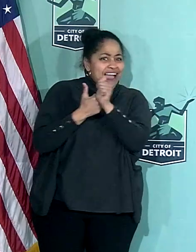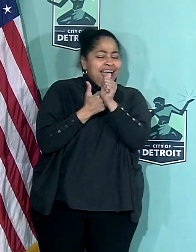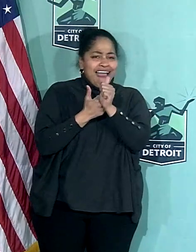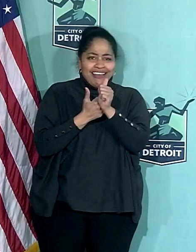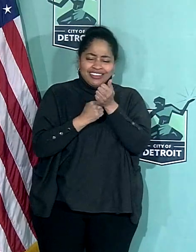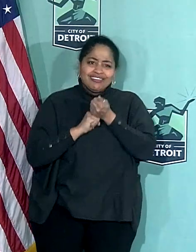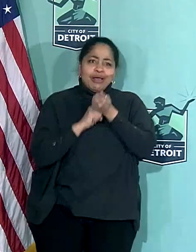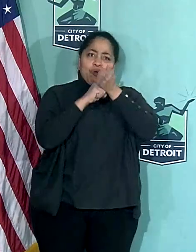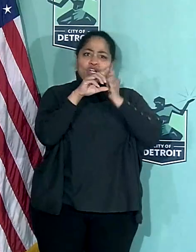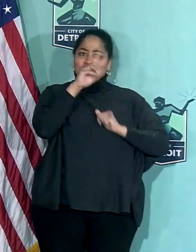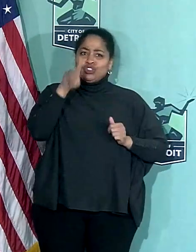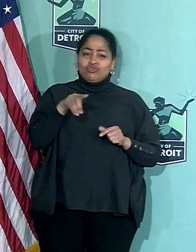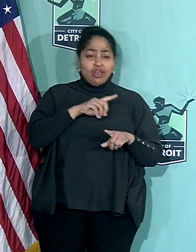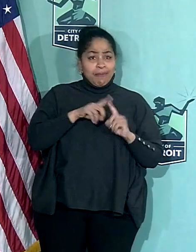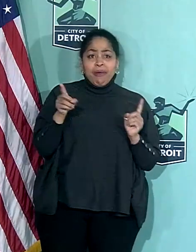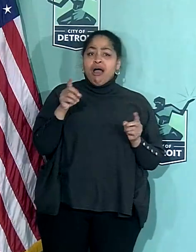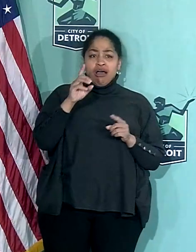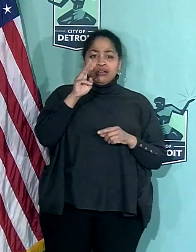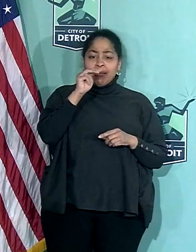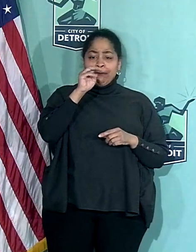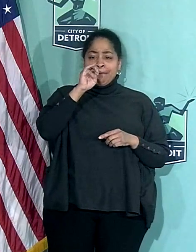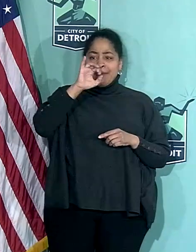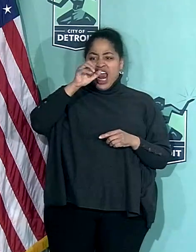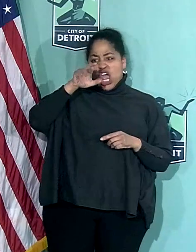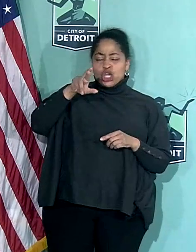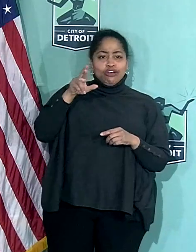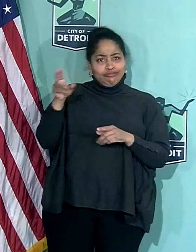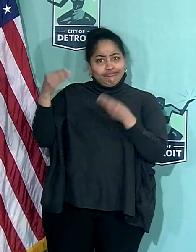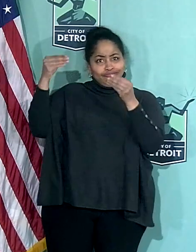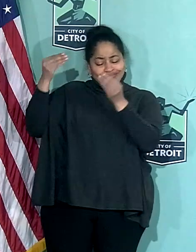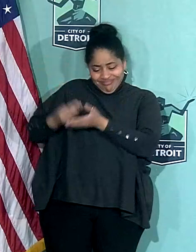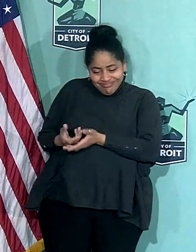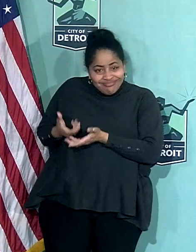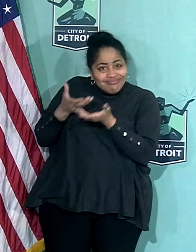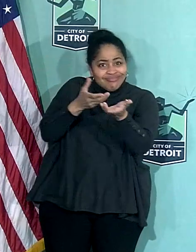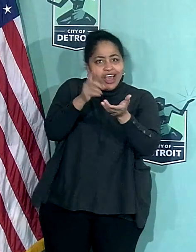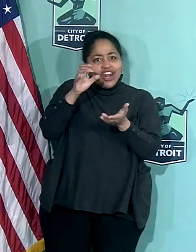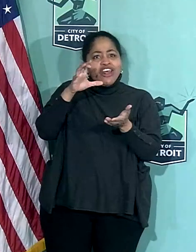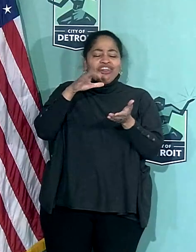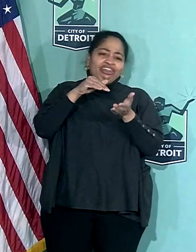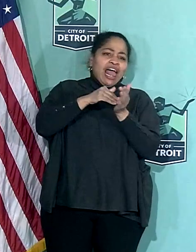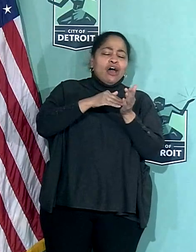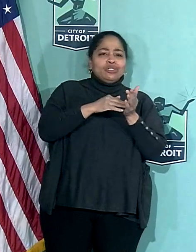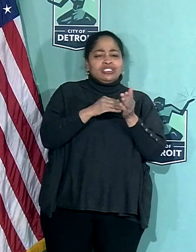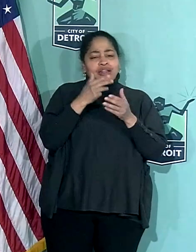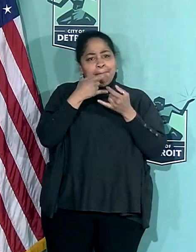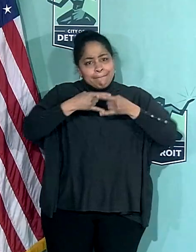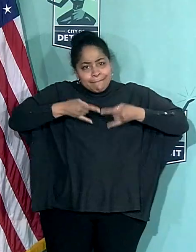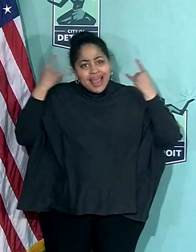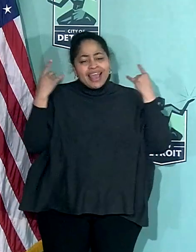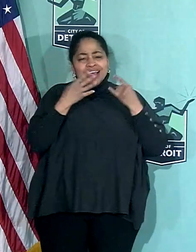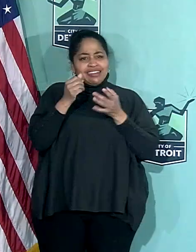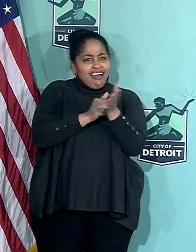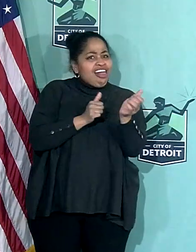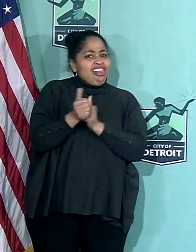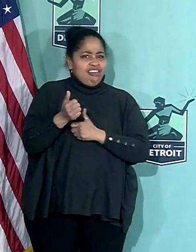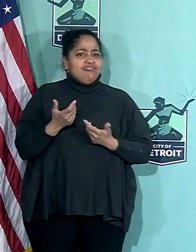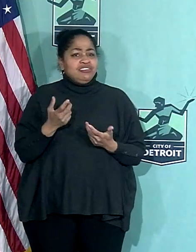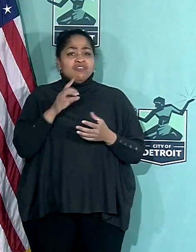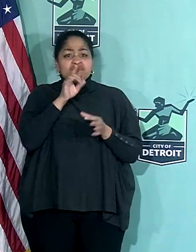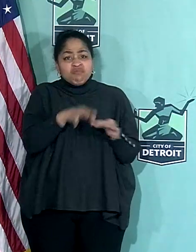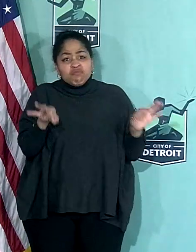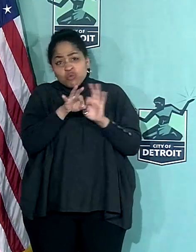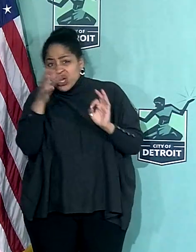us 100,000 masks and more than 1 million pair of latex gloves. This is going to matter because we're going to make